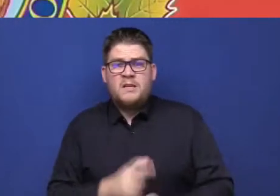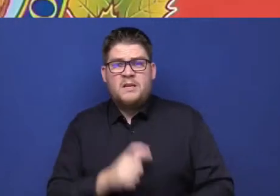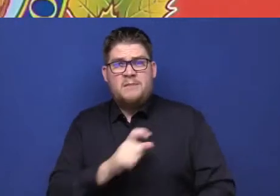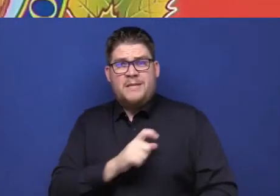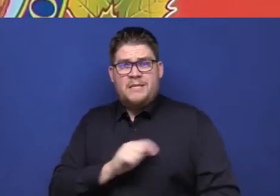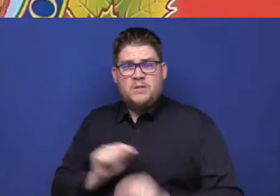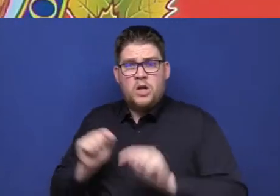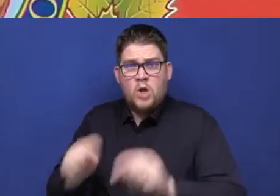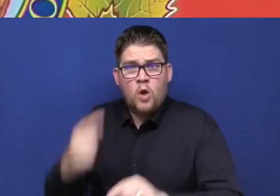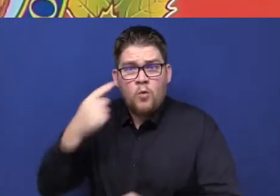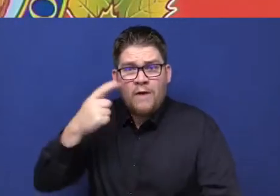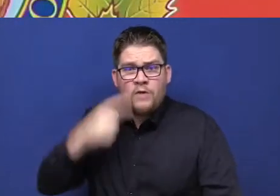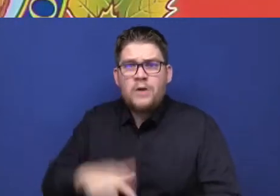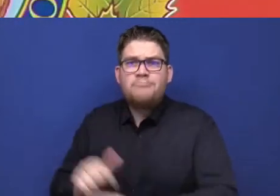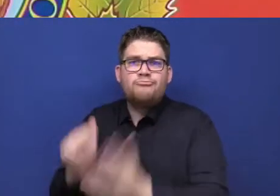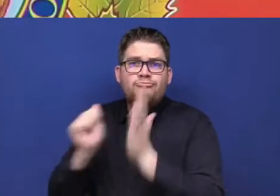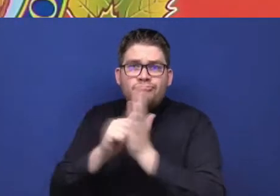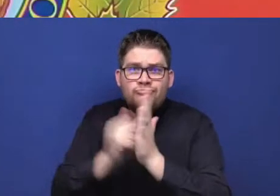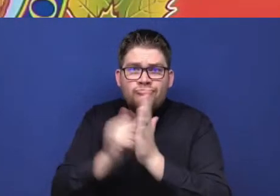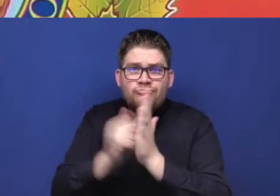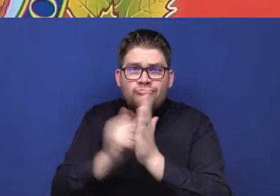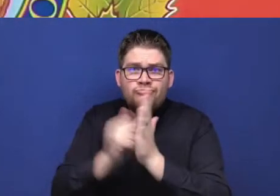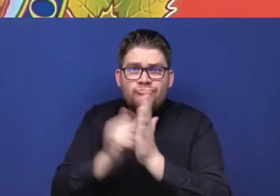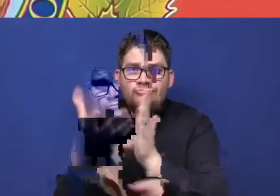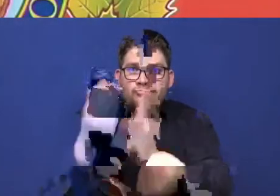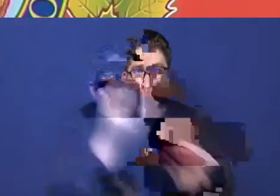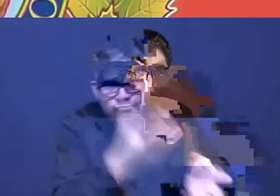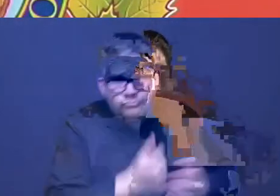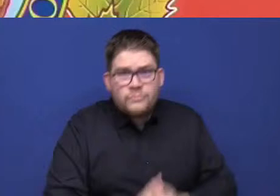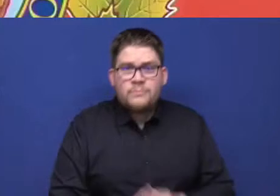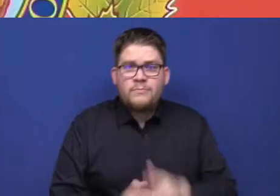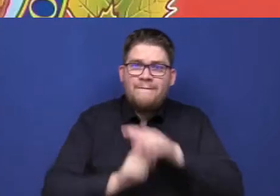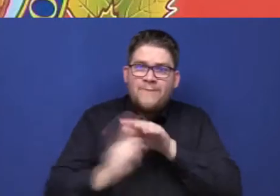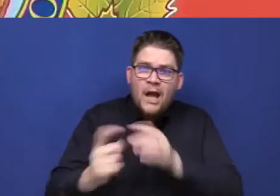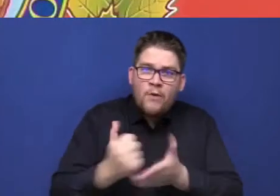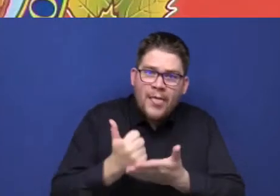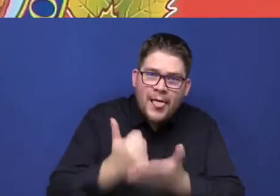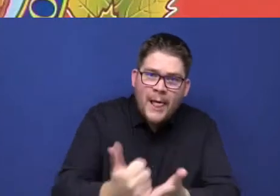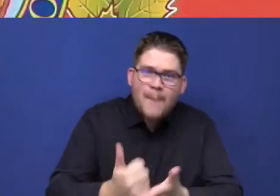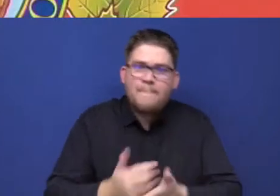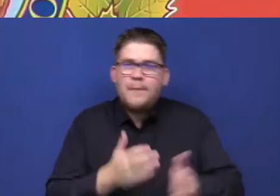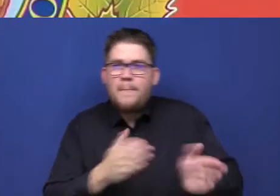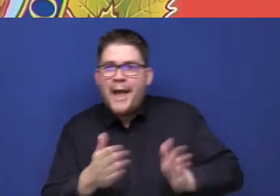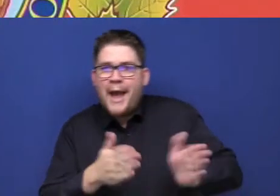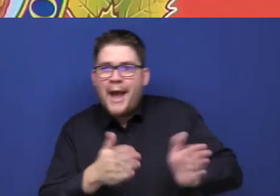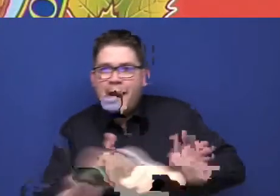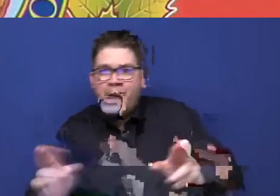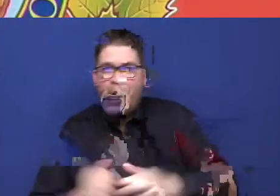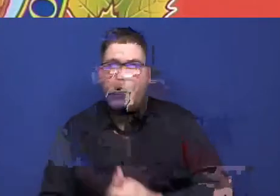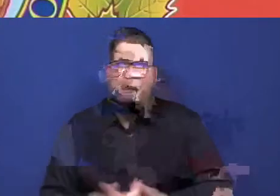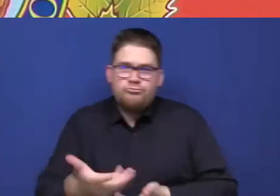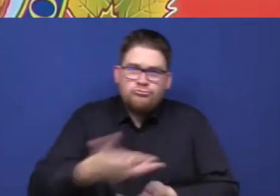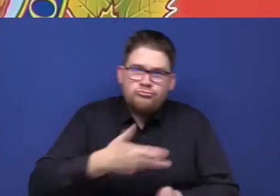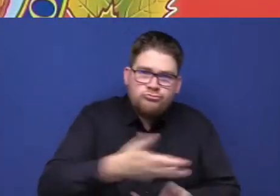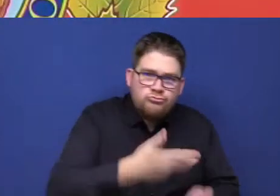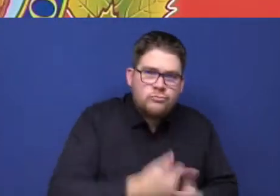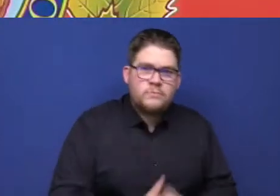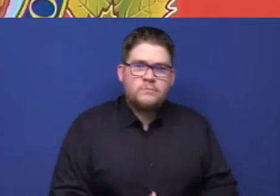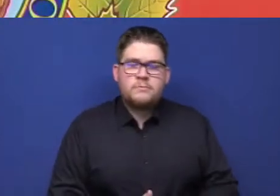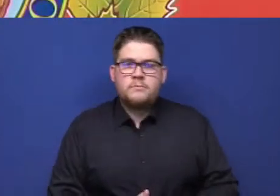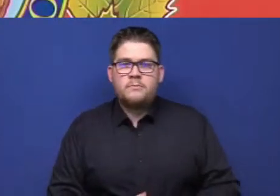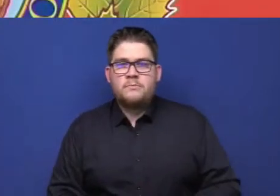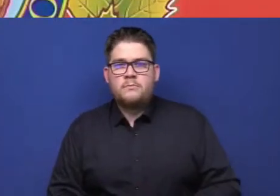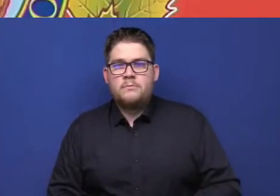to responding to police calls for service within evacuated alert areas and orders. We've been working closely